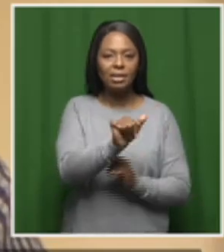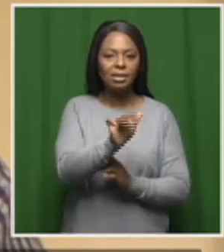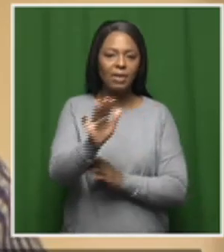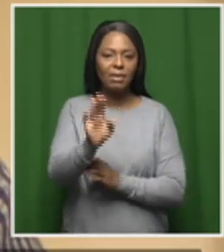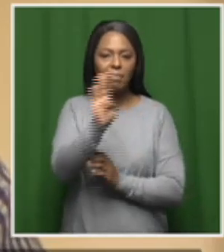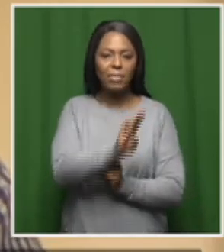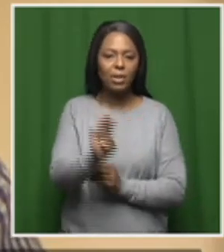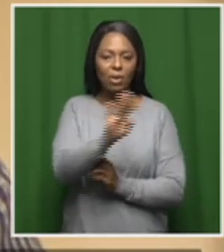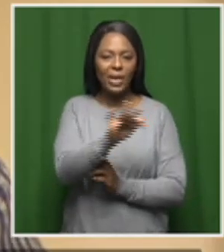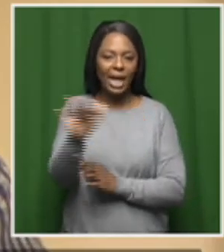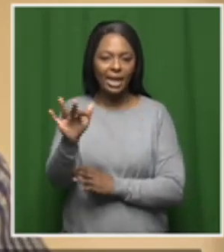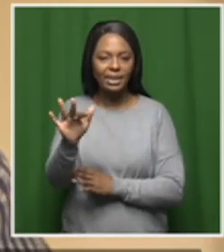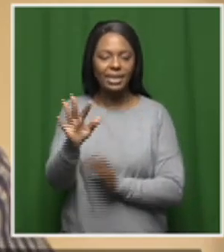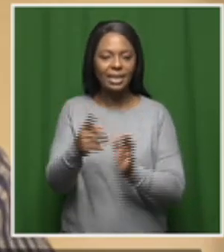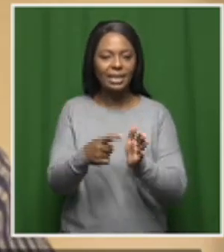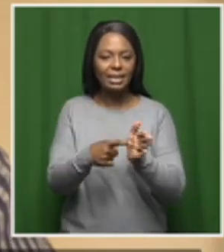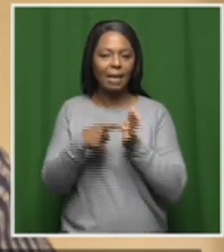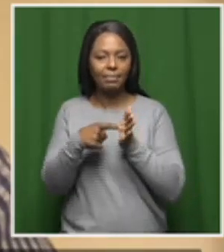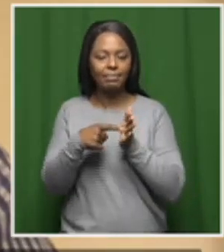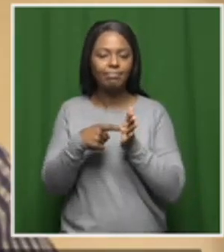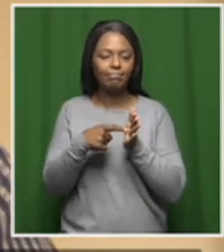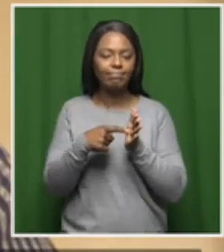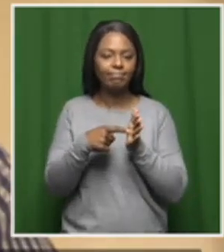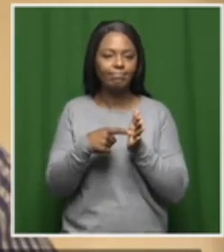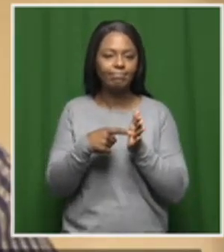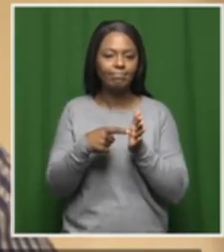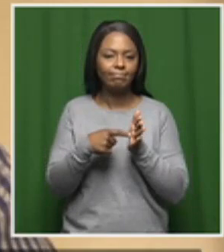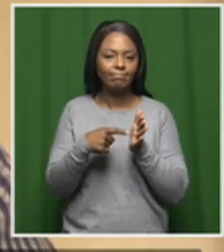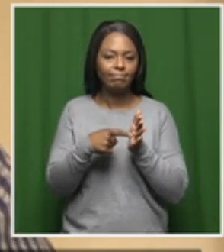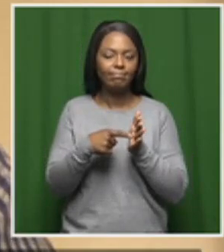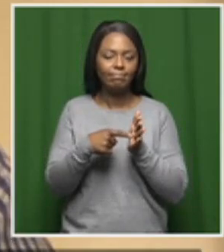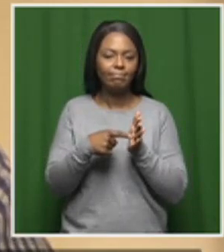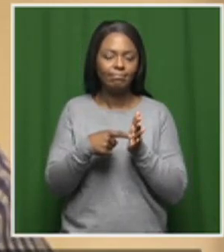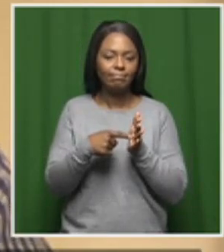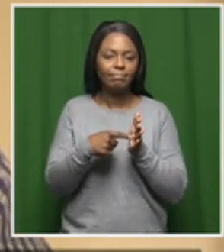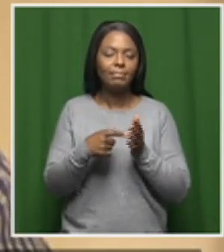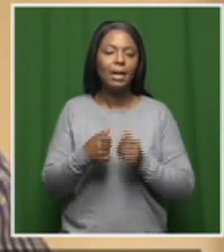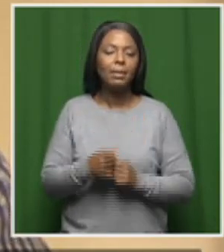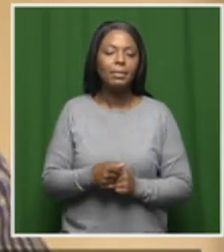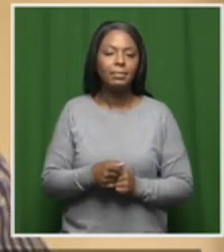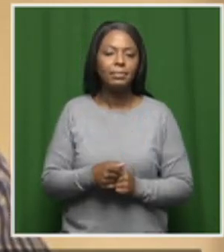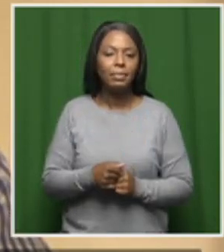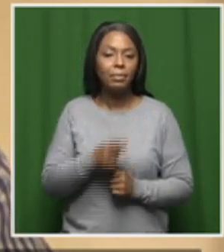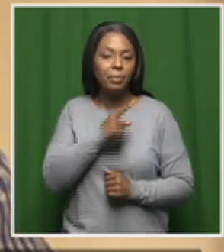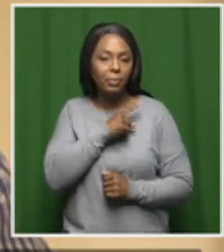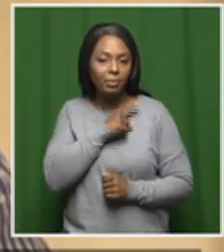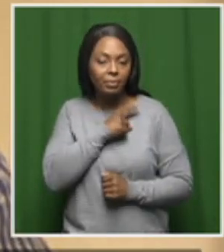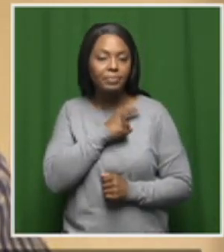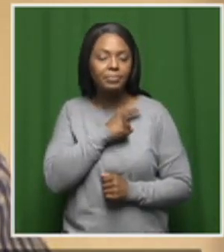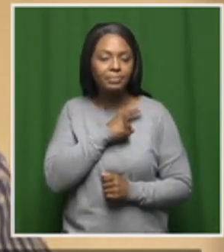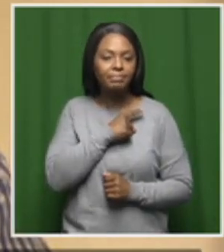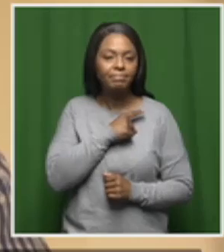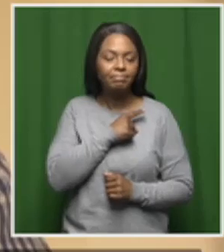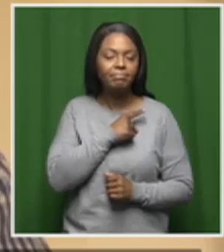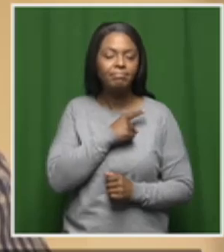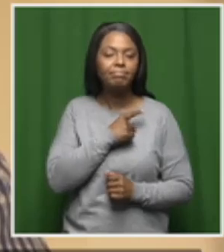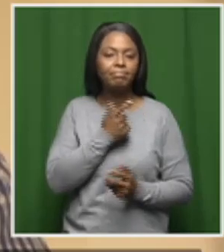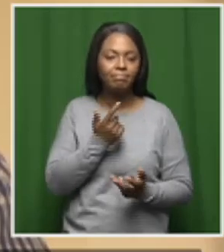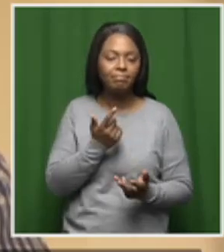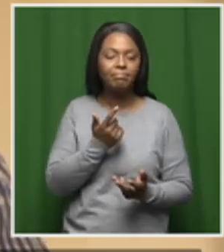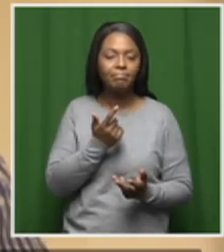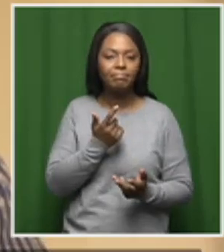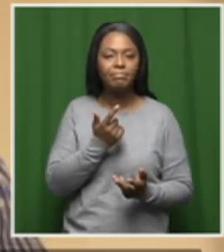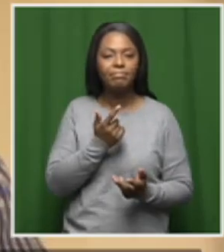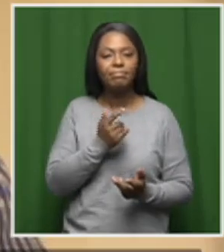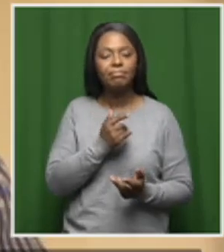billion rands. And this due to initially that it was